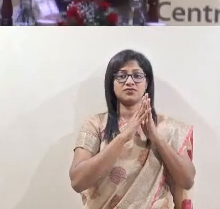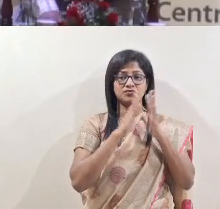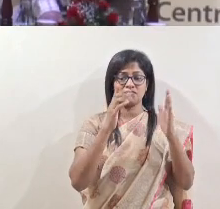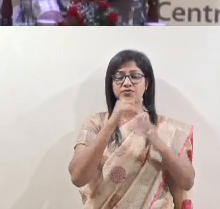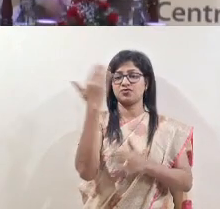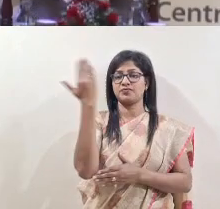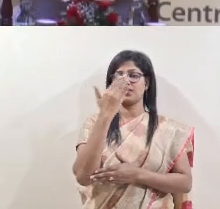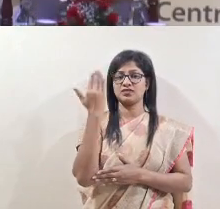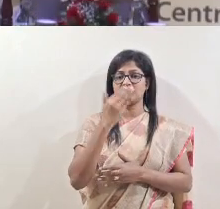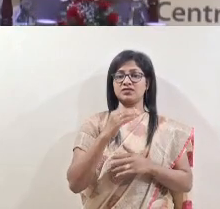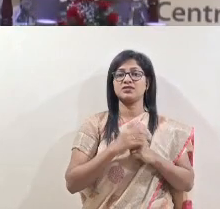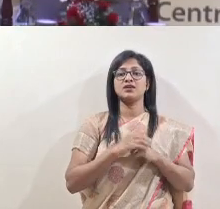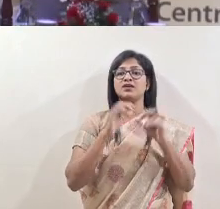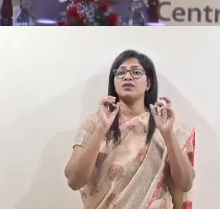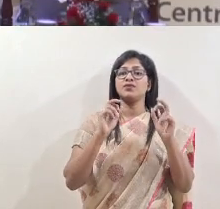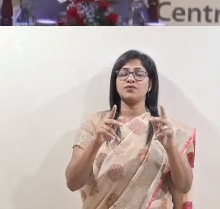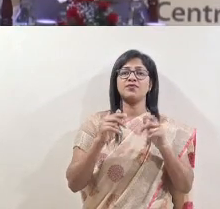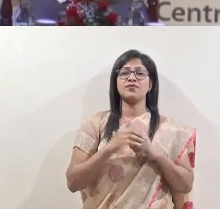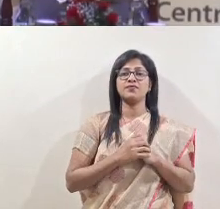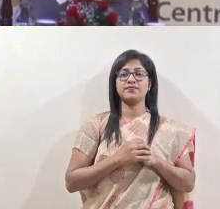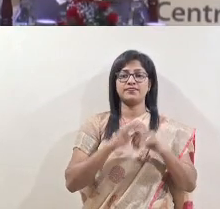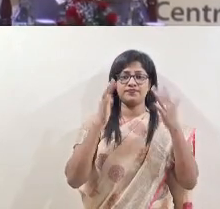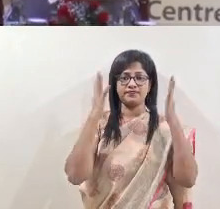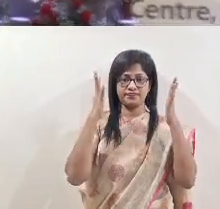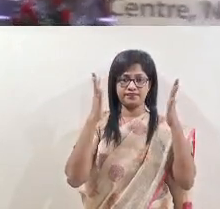Thank you so much. Yeah.